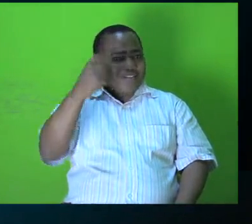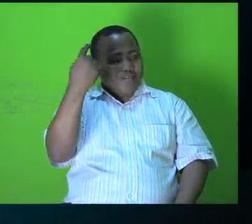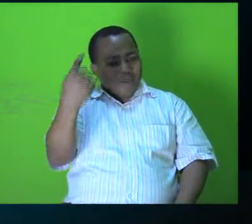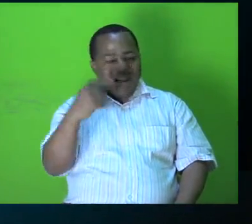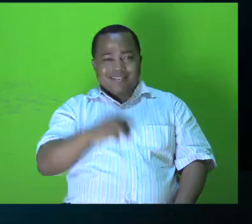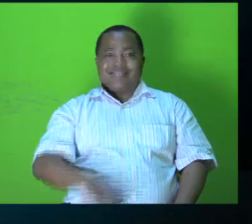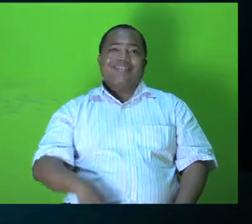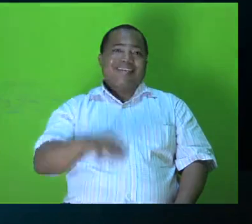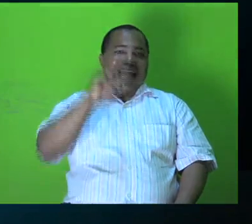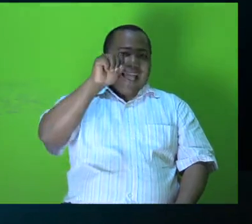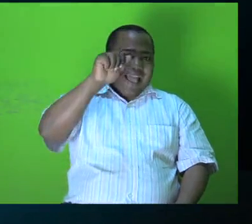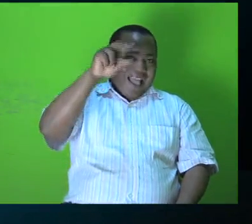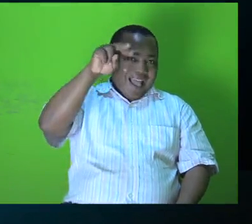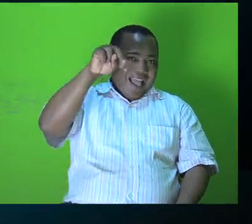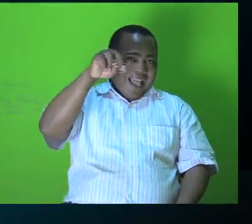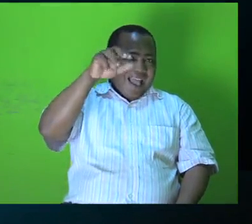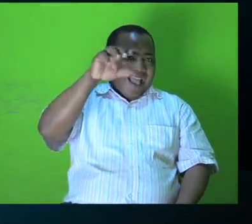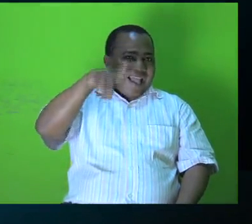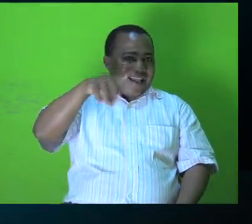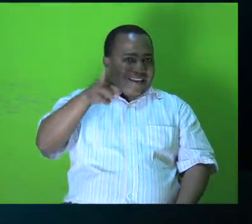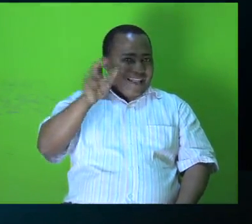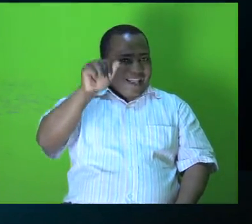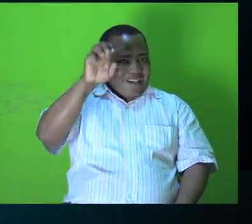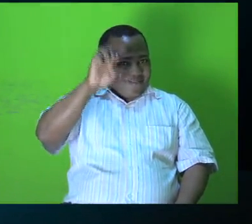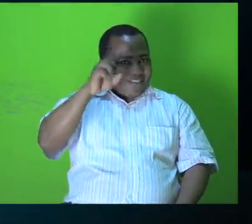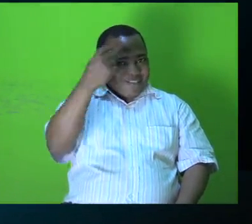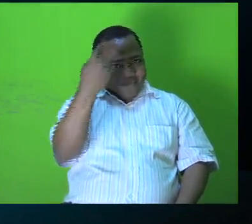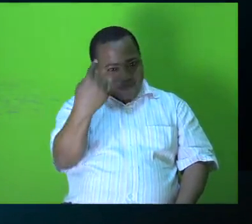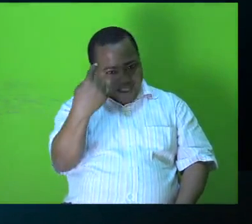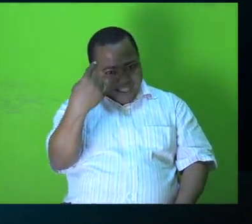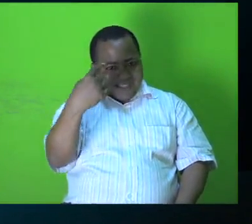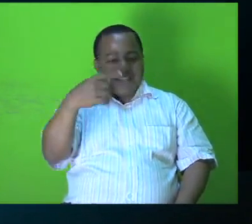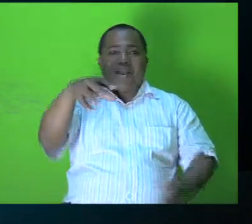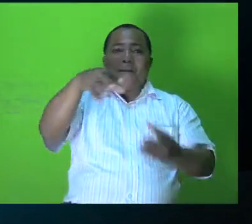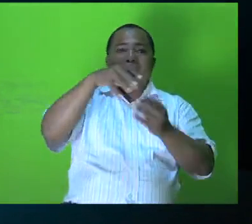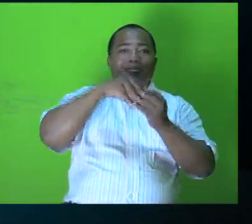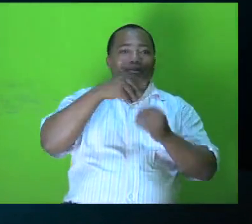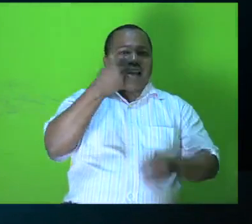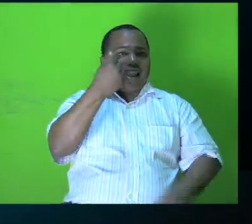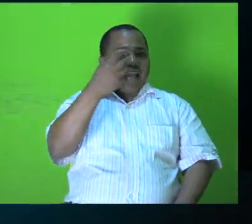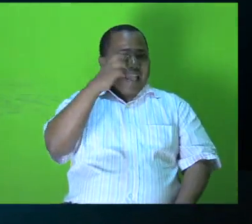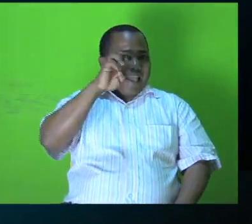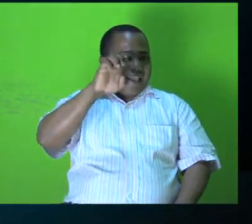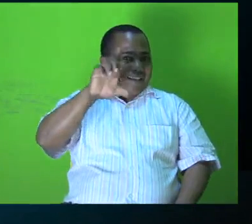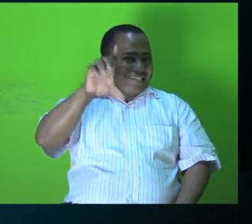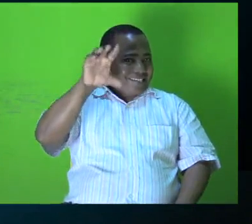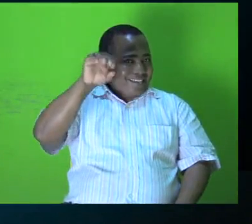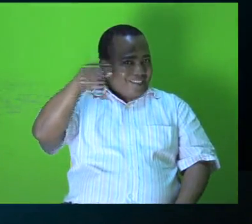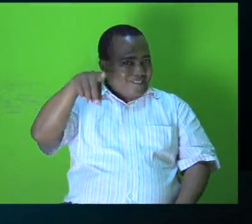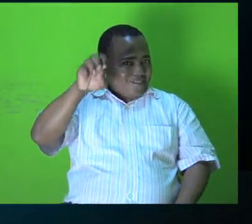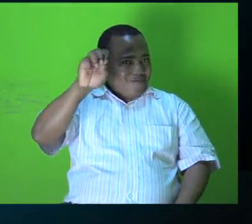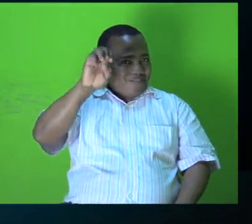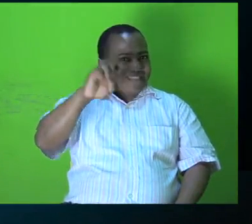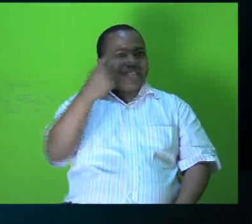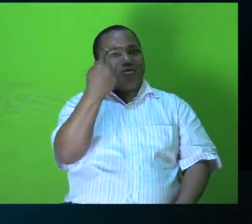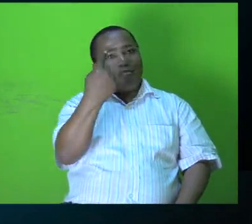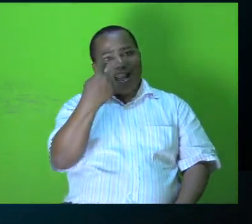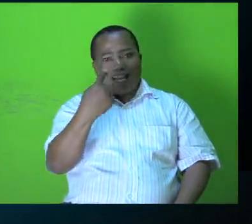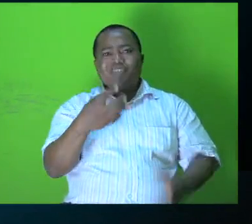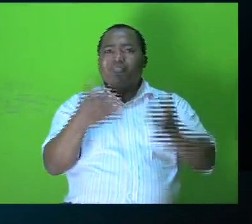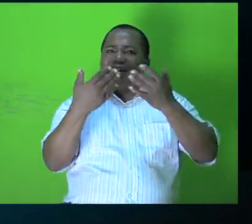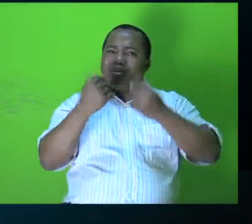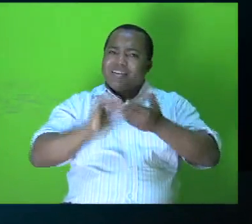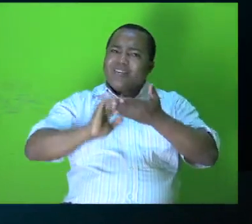anaphase I, and telophase I. Can you repeat the word,